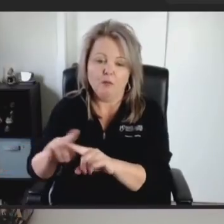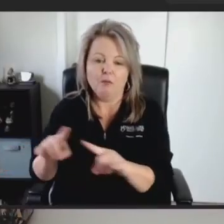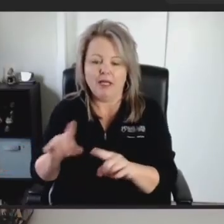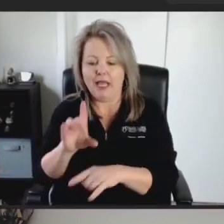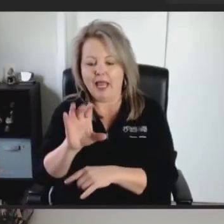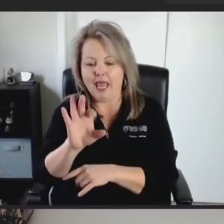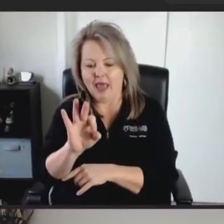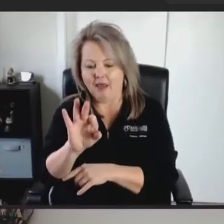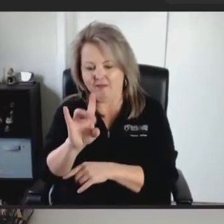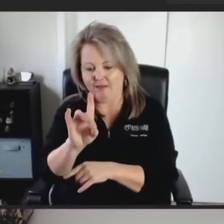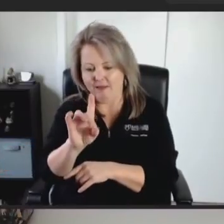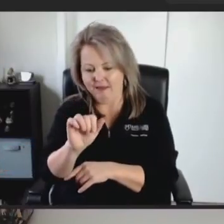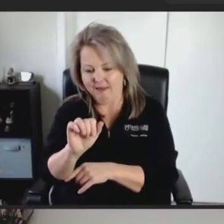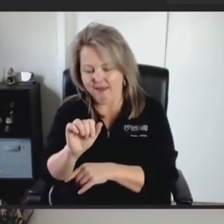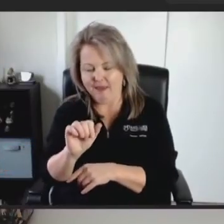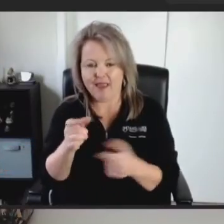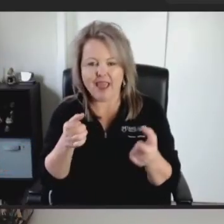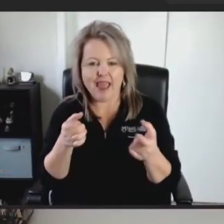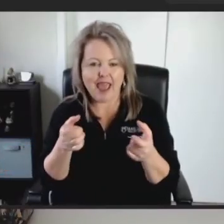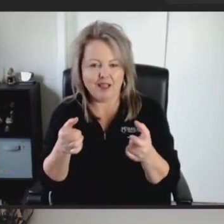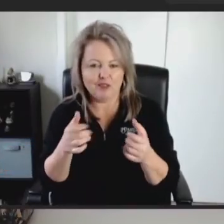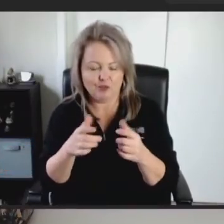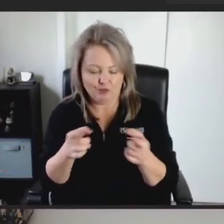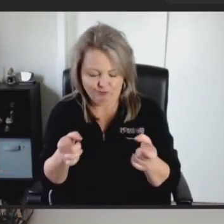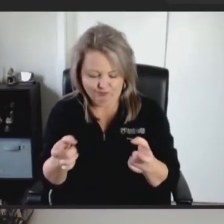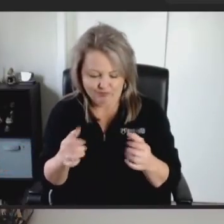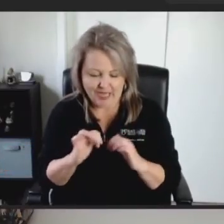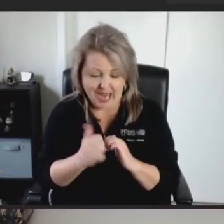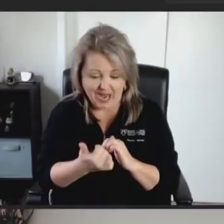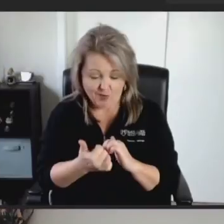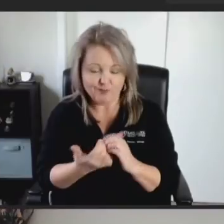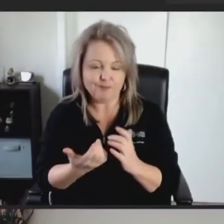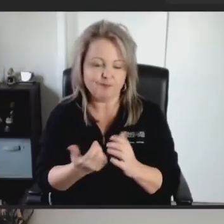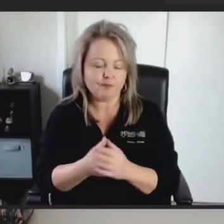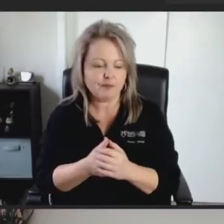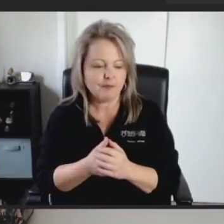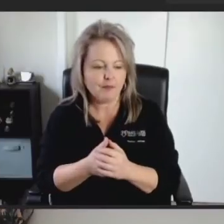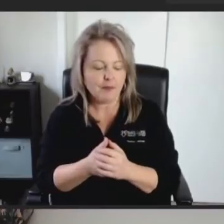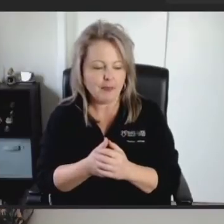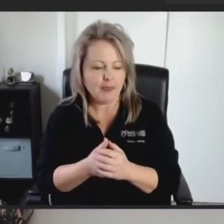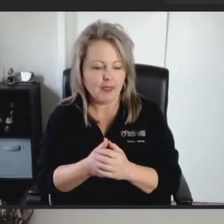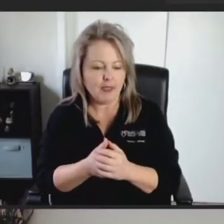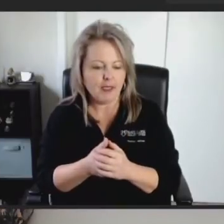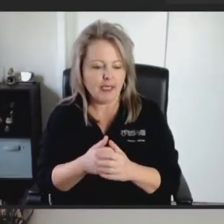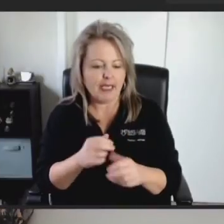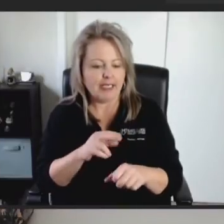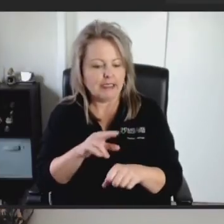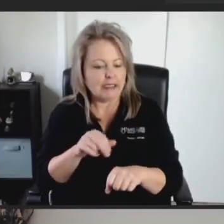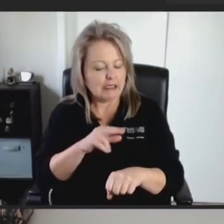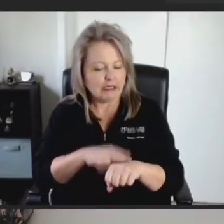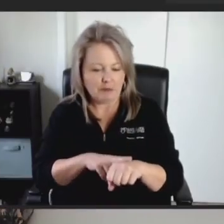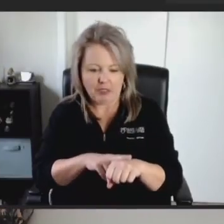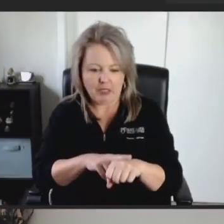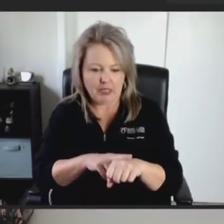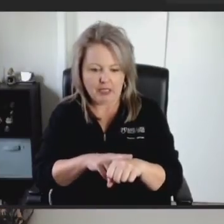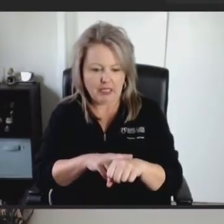FDA usually handles this is that they typically